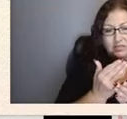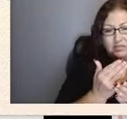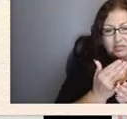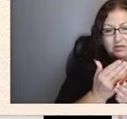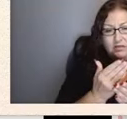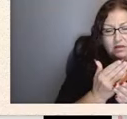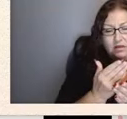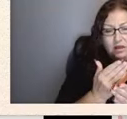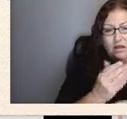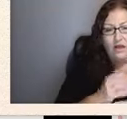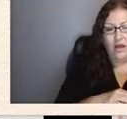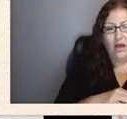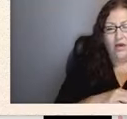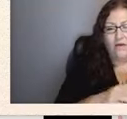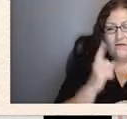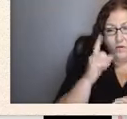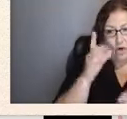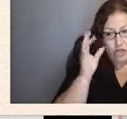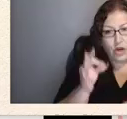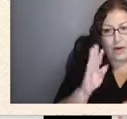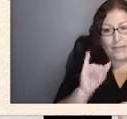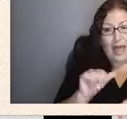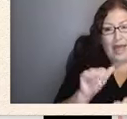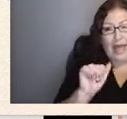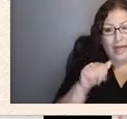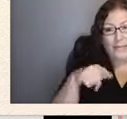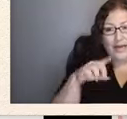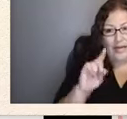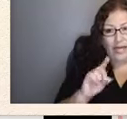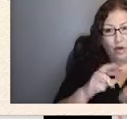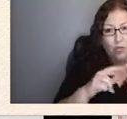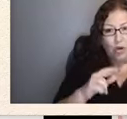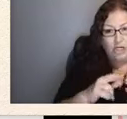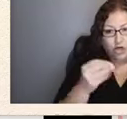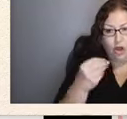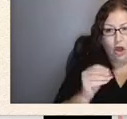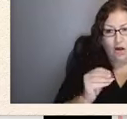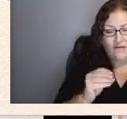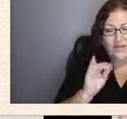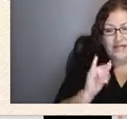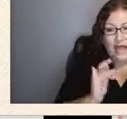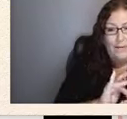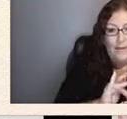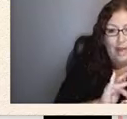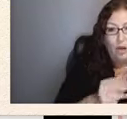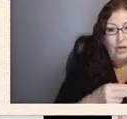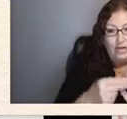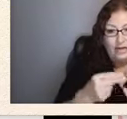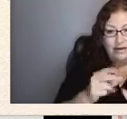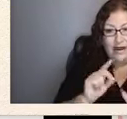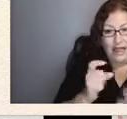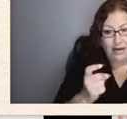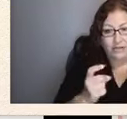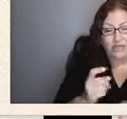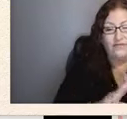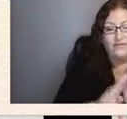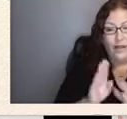of a determination by an APD regional office that a medical diagnosis of developmental